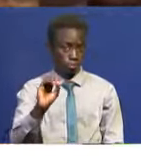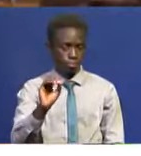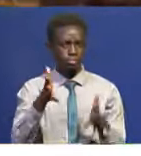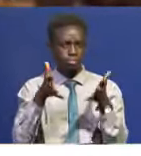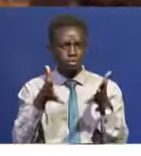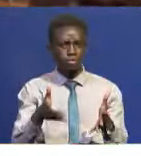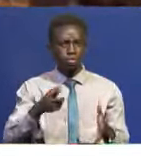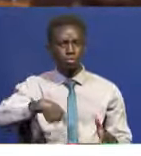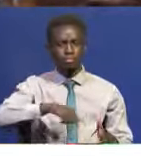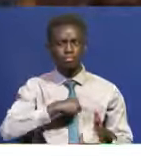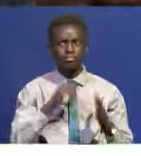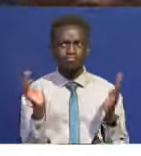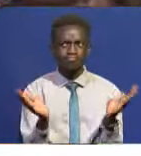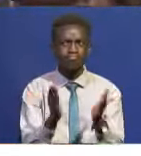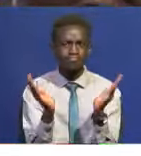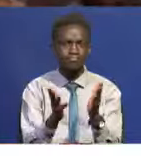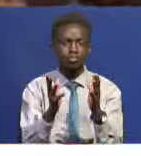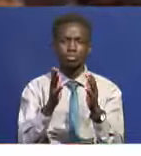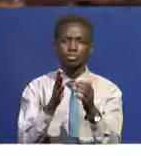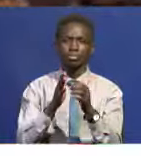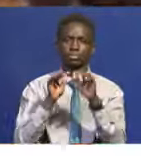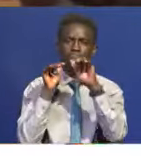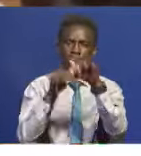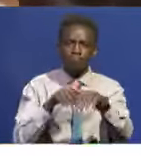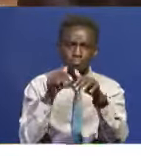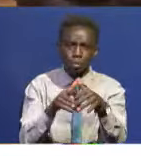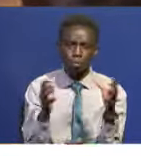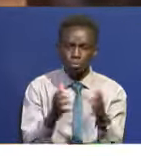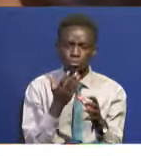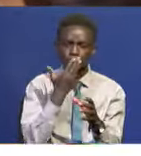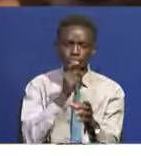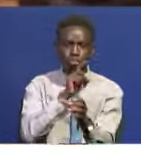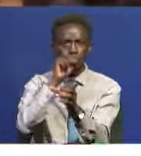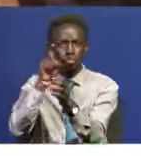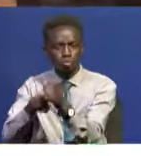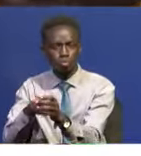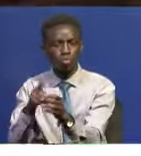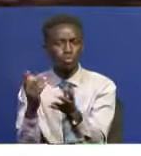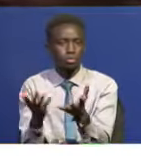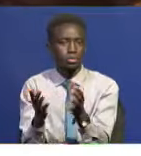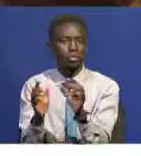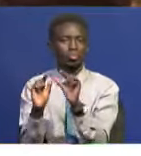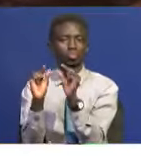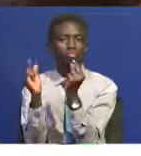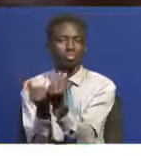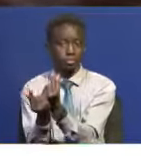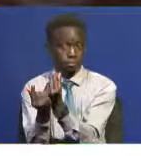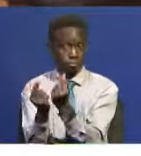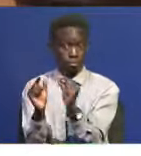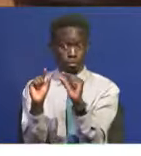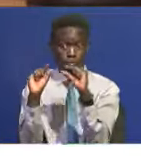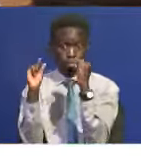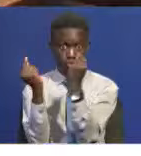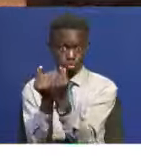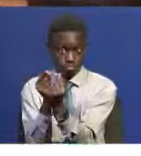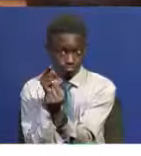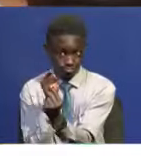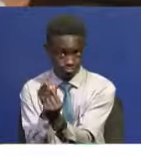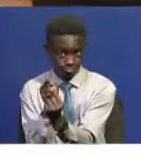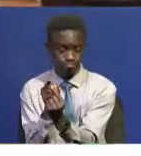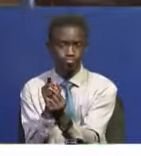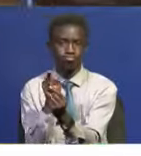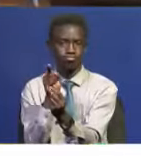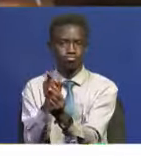wakulima waingie katika vikundi. Wakiingia katika vikundi, hizi vikundi ziingie